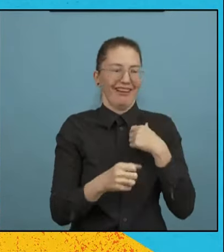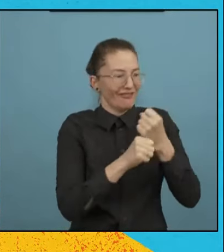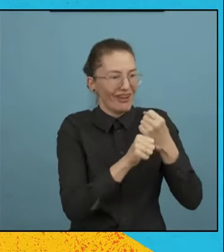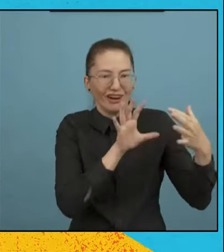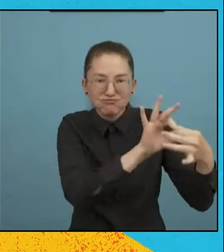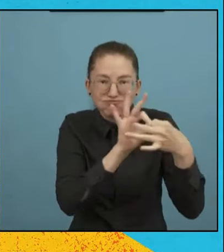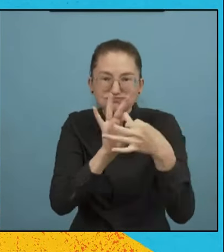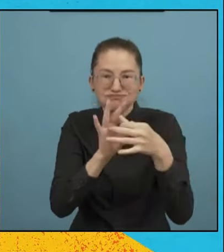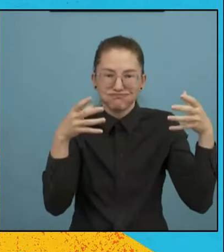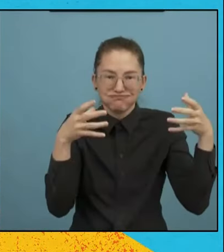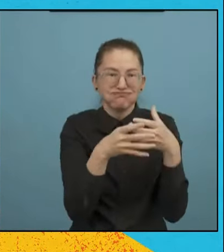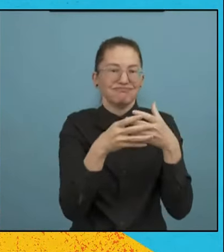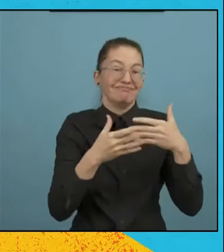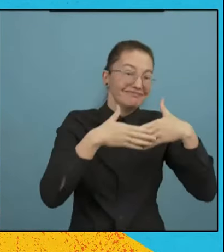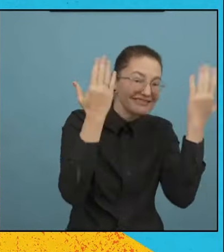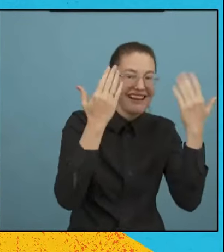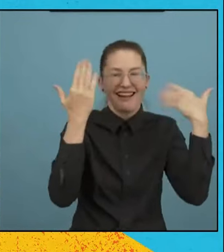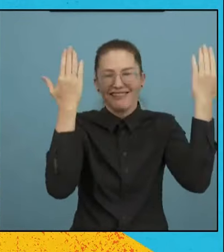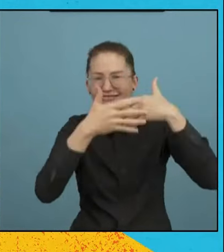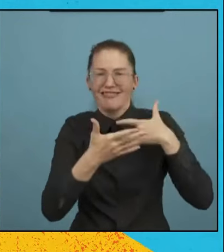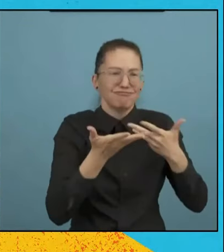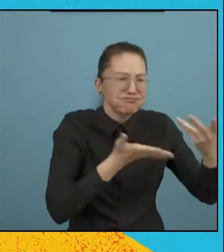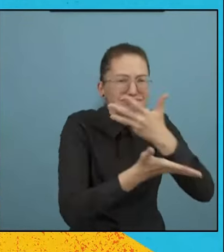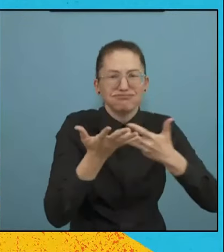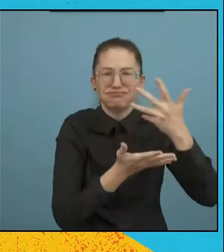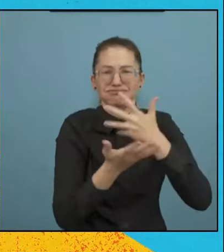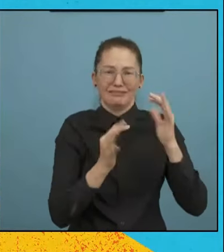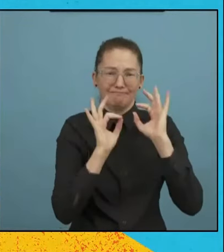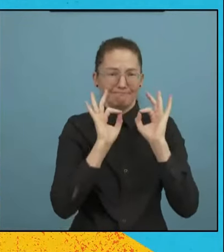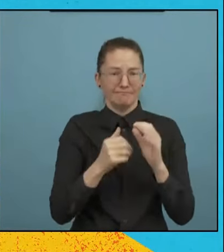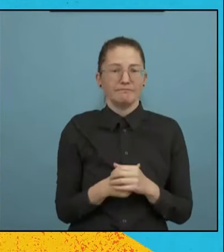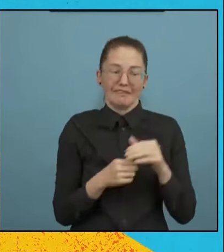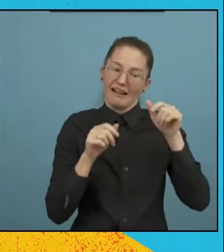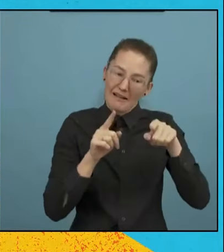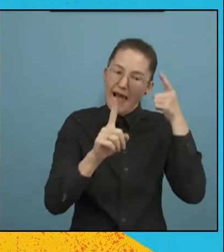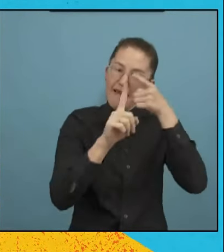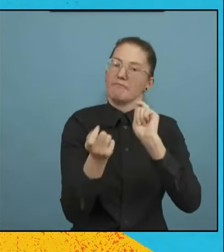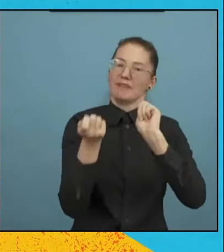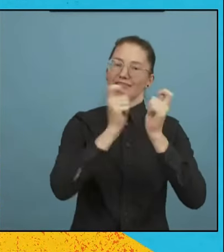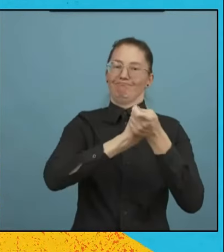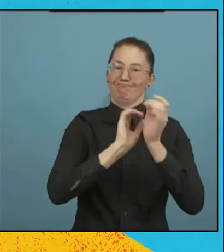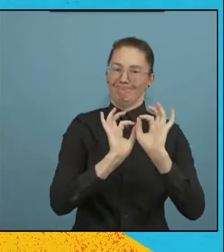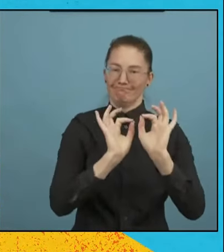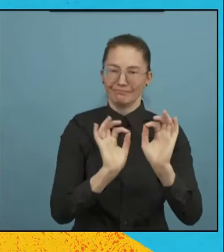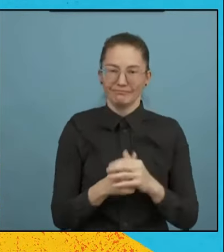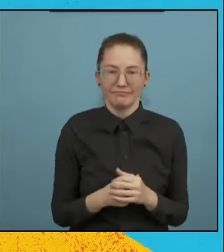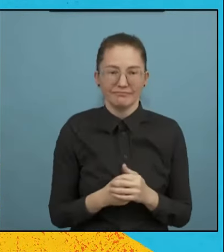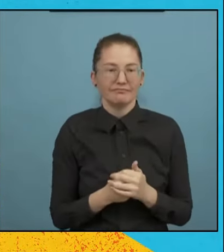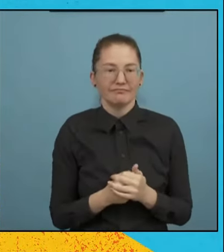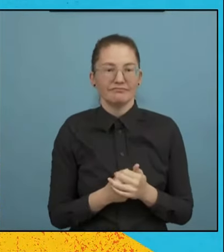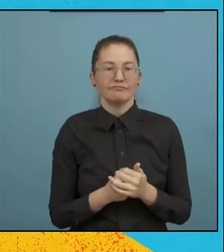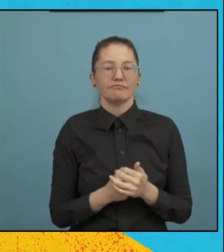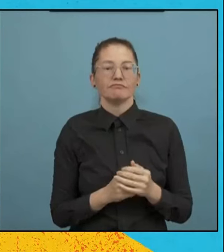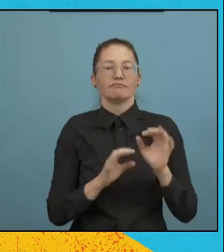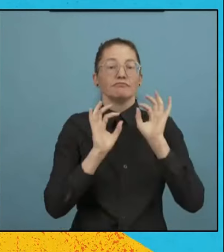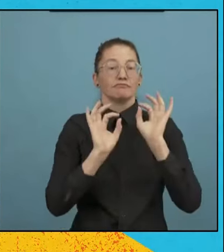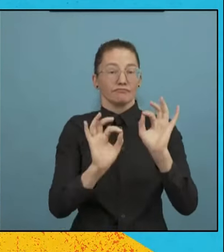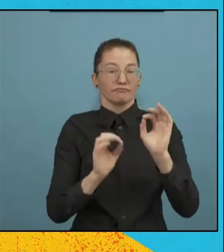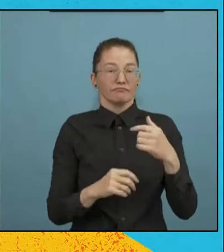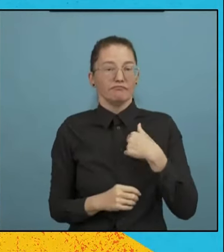this morning I can use this platform to amplify their voices, even though they are not in this room. Young people